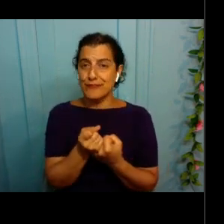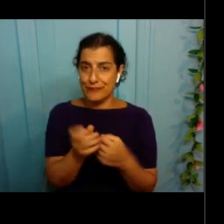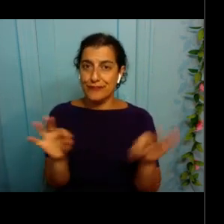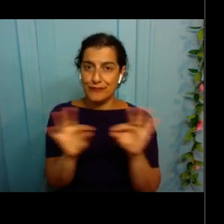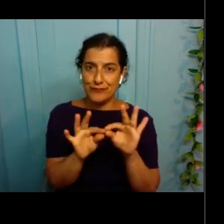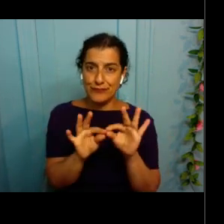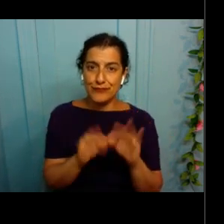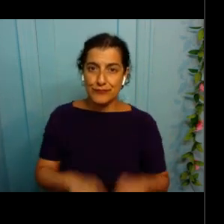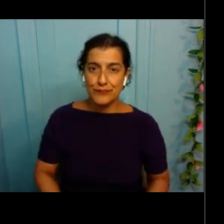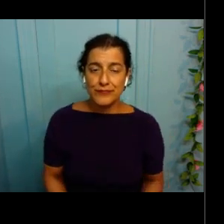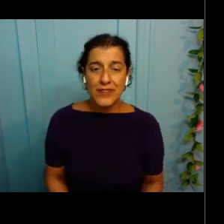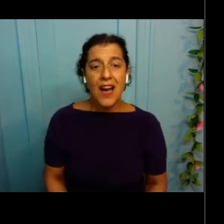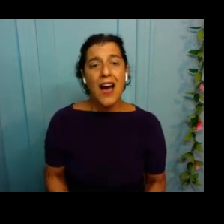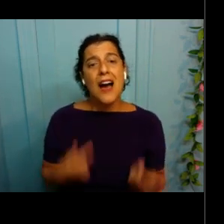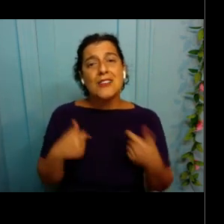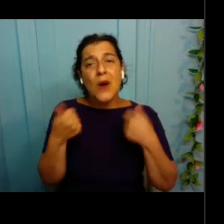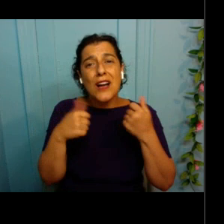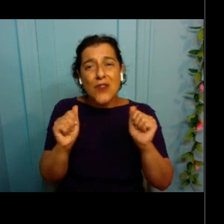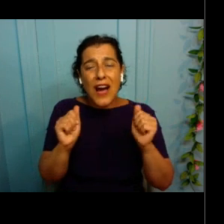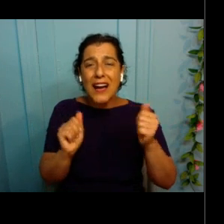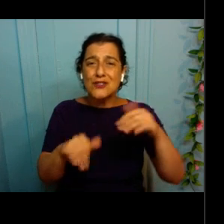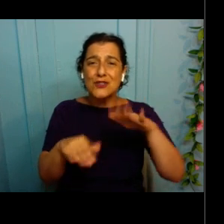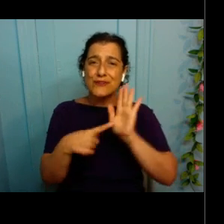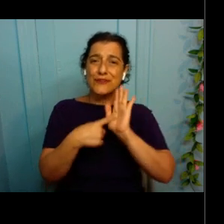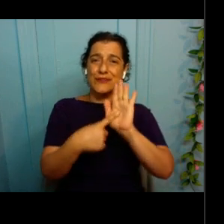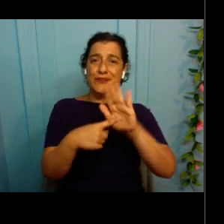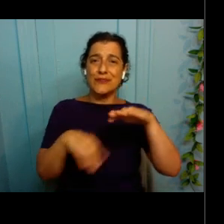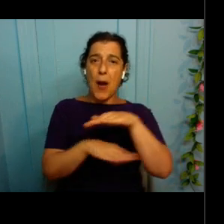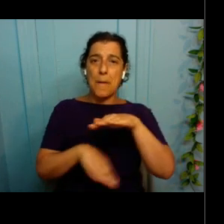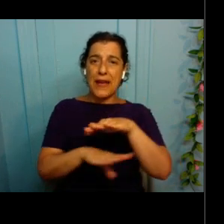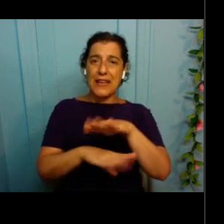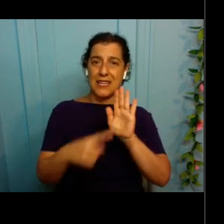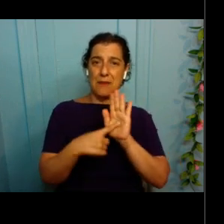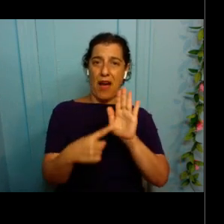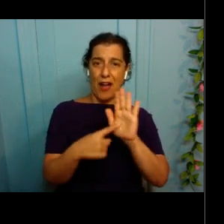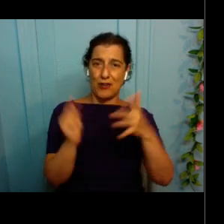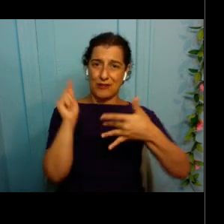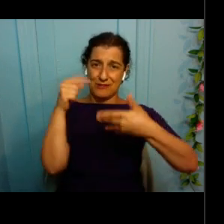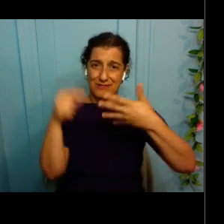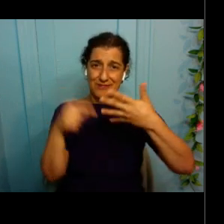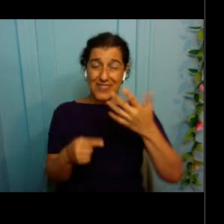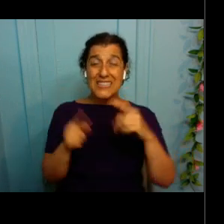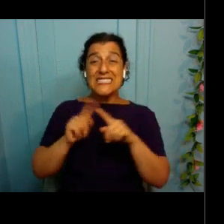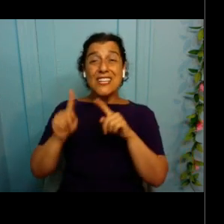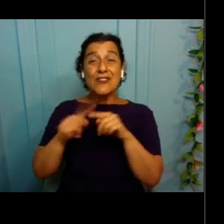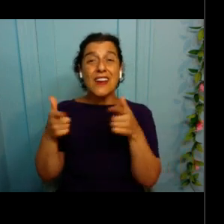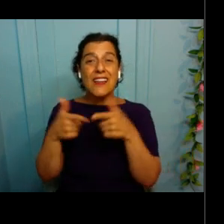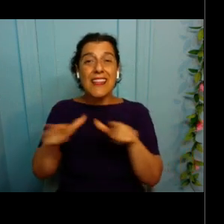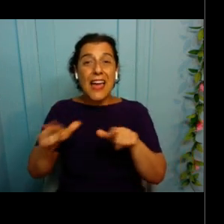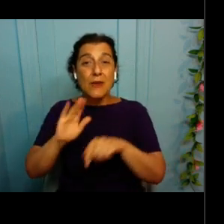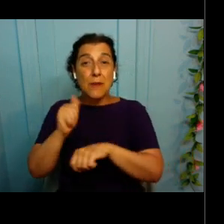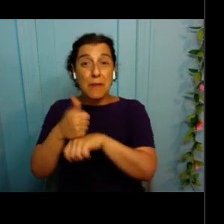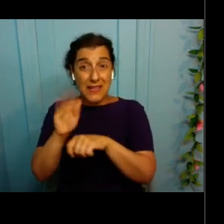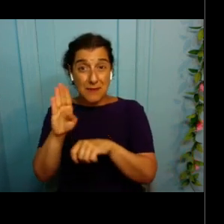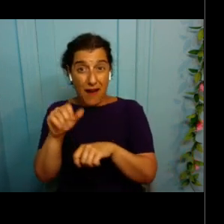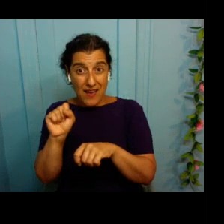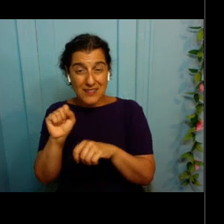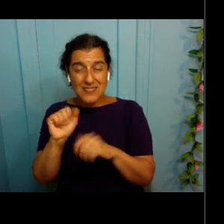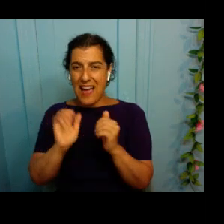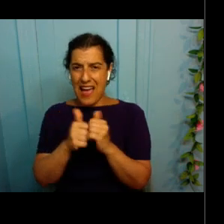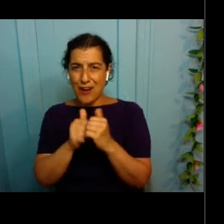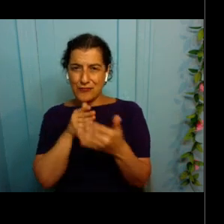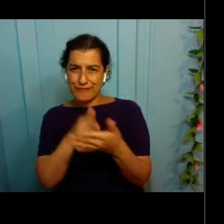So I've tried to present a basic model of how you can combat the various language-based biases I talked about in the classroom